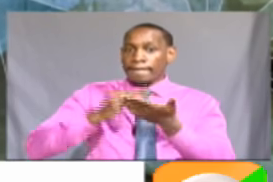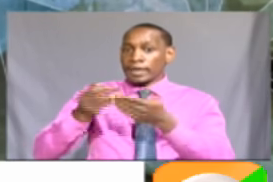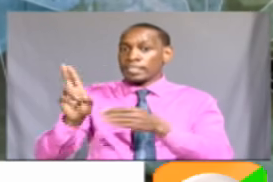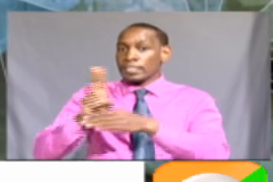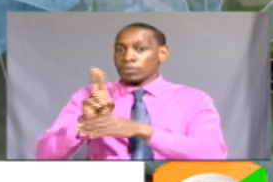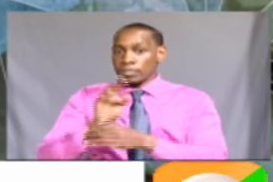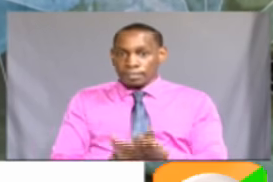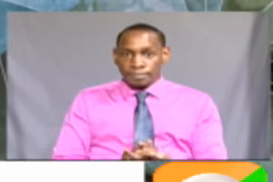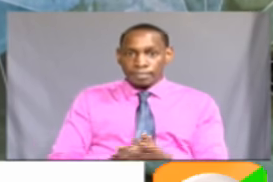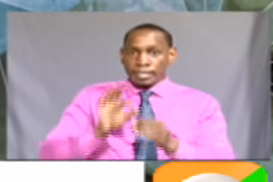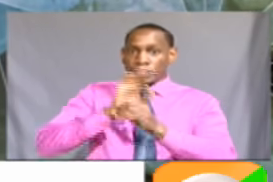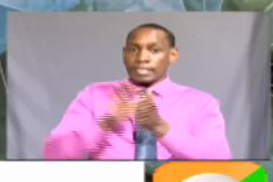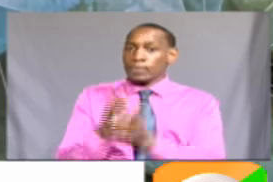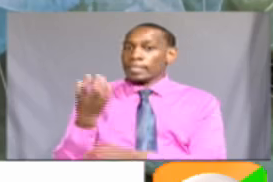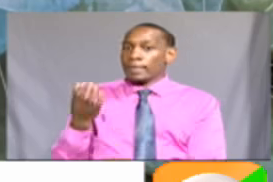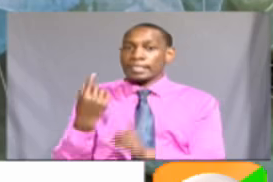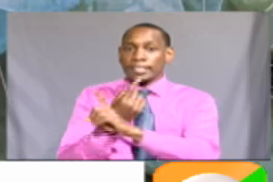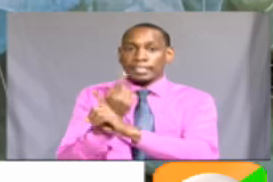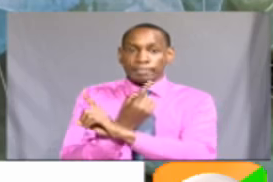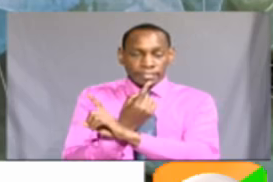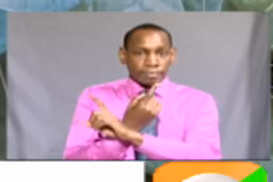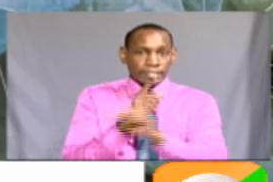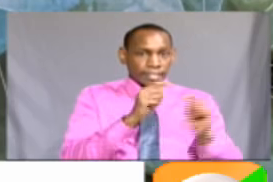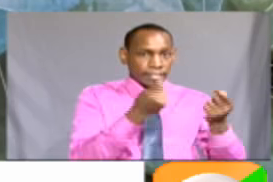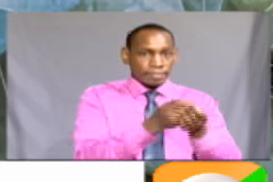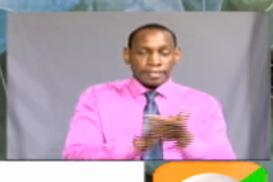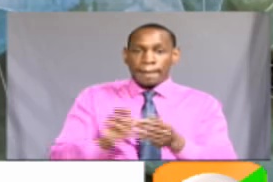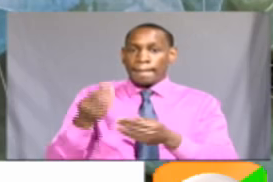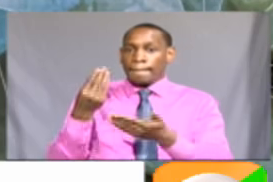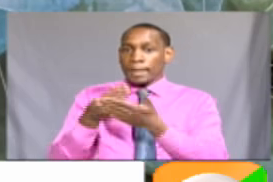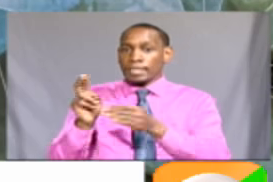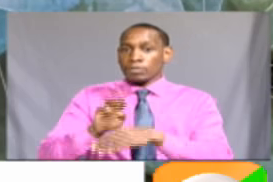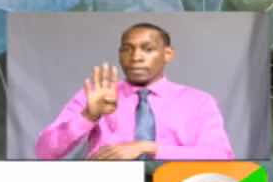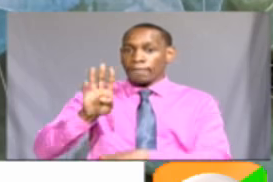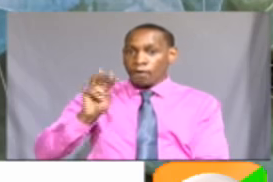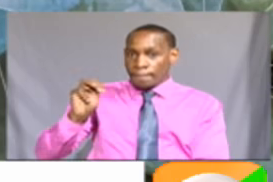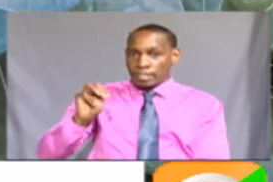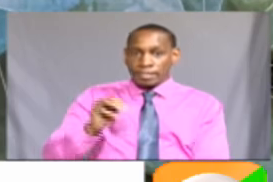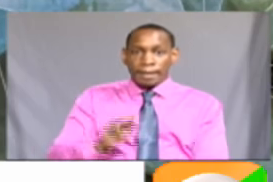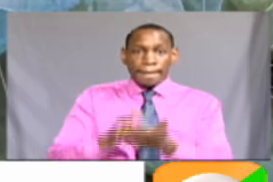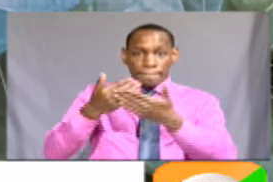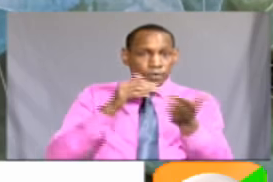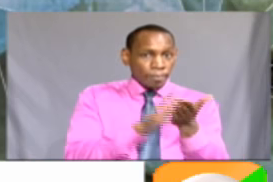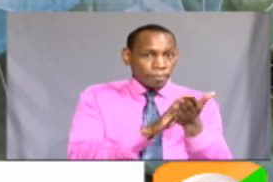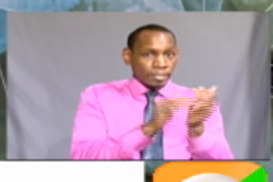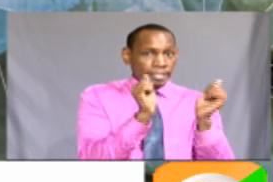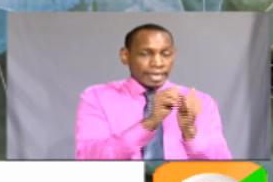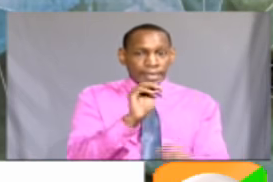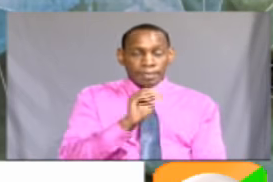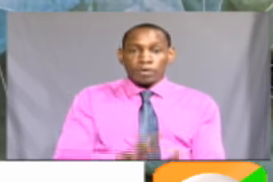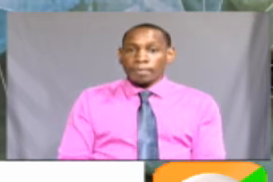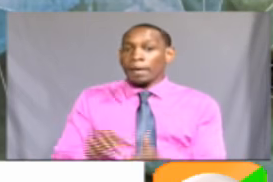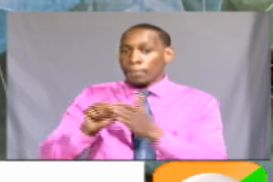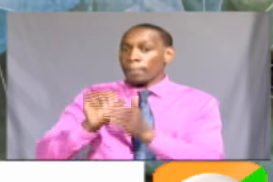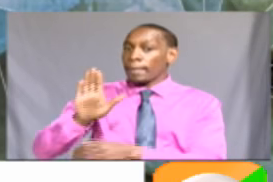used. And then tea and snacks for various teams. Funds used, 4 million shillings. Initially proposed, 10 million